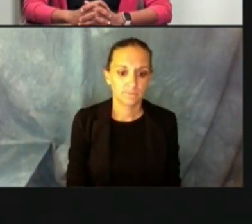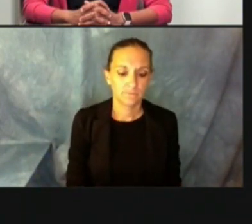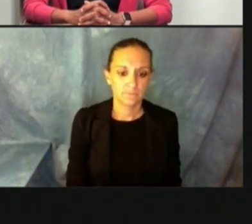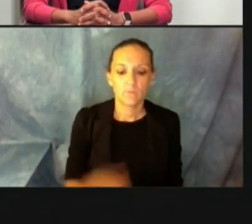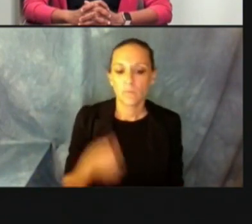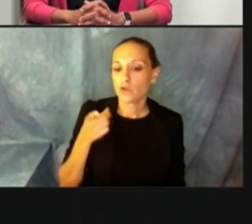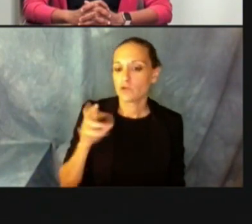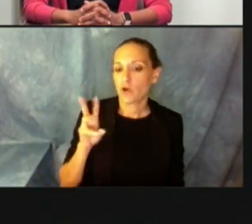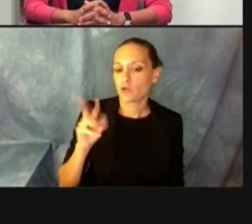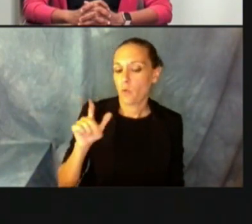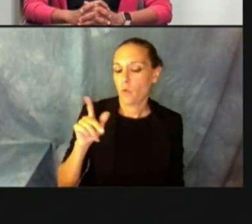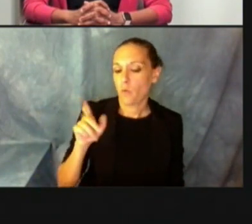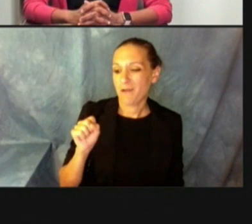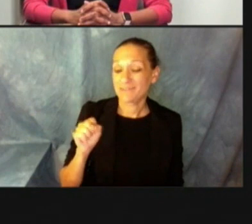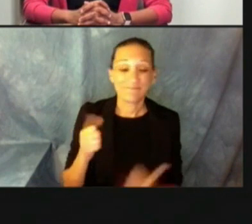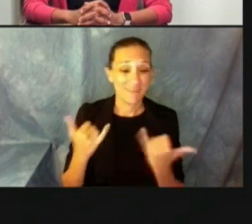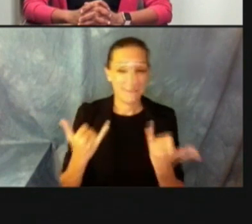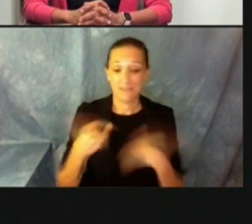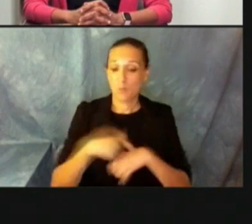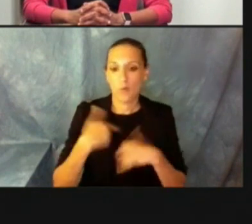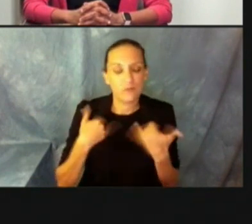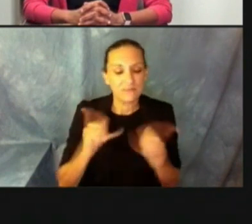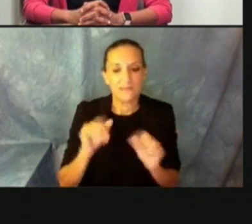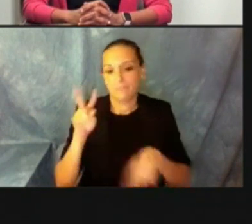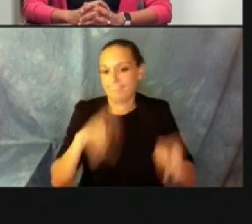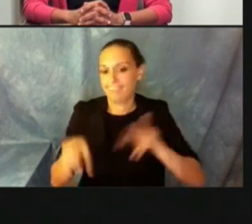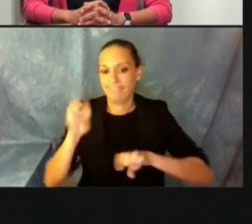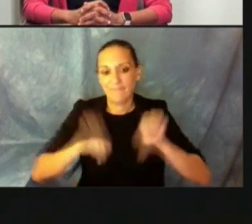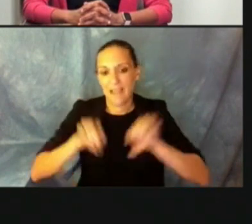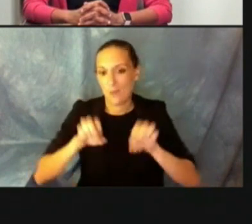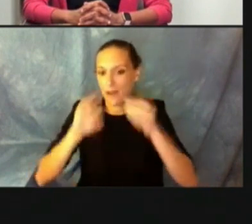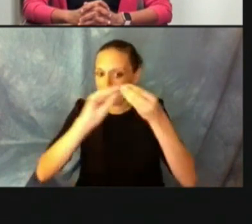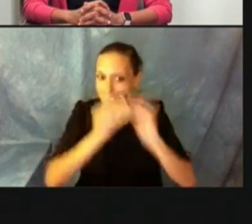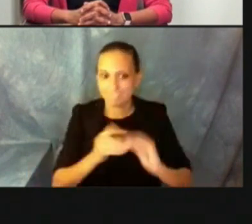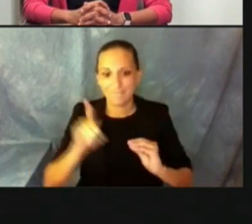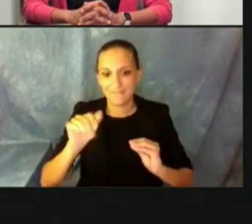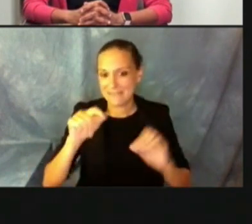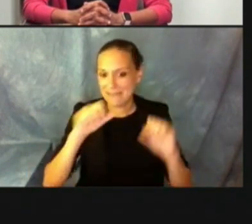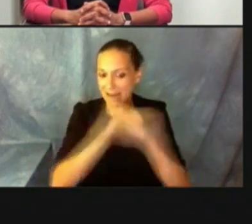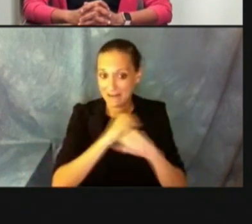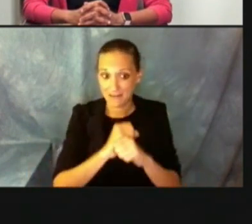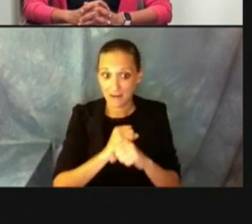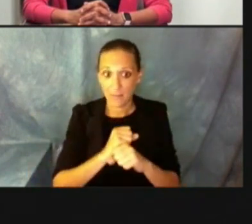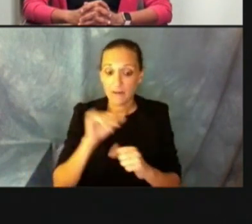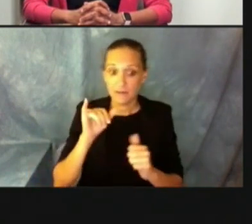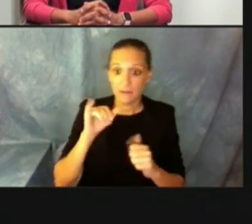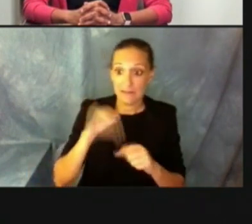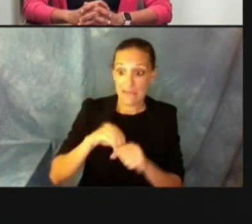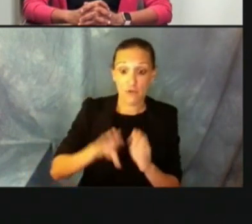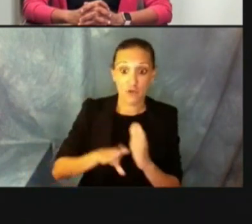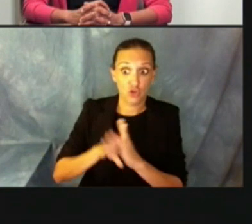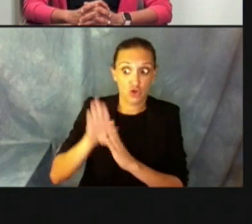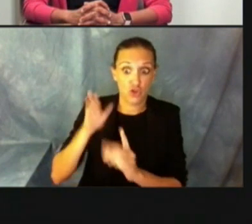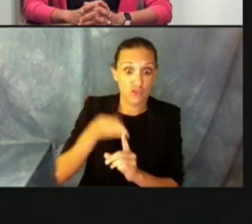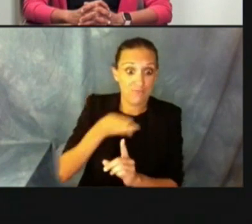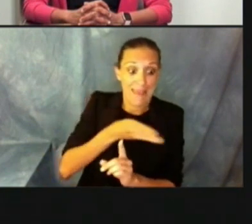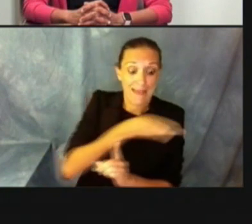At this point, we're still evaluating the data. In surges past, there's